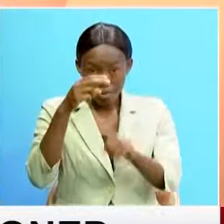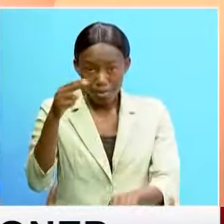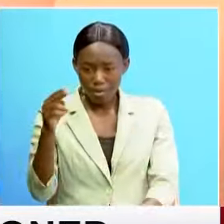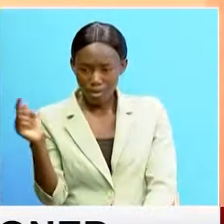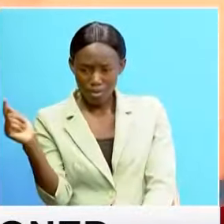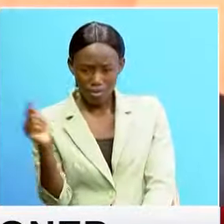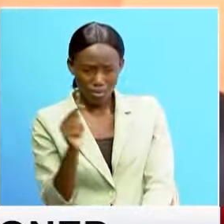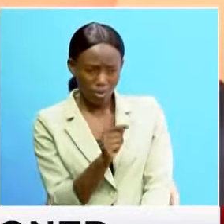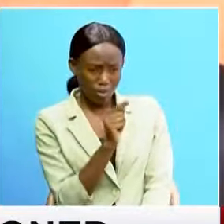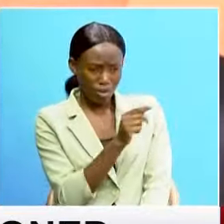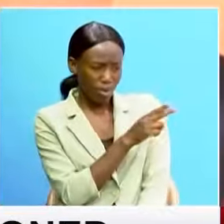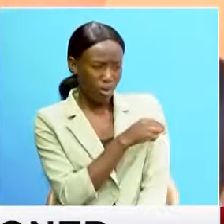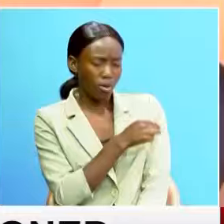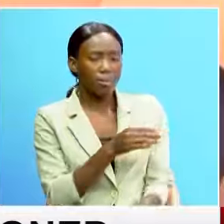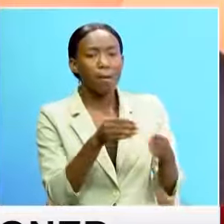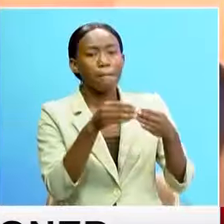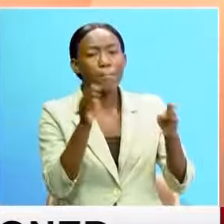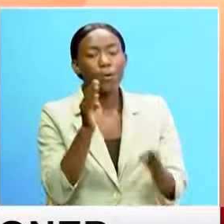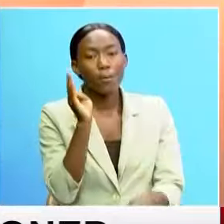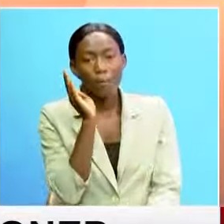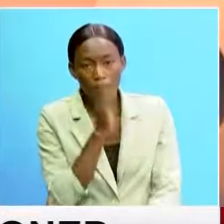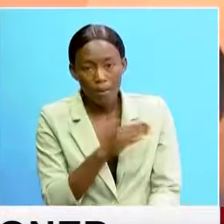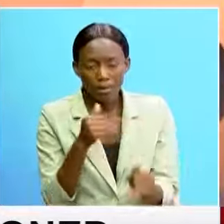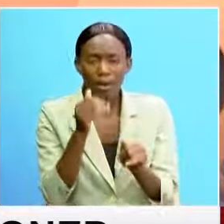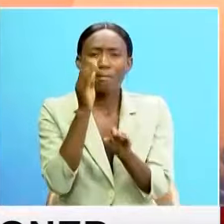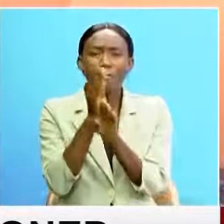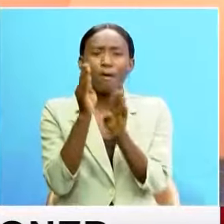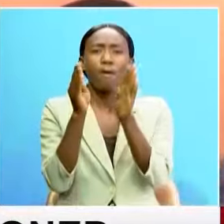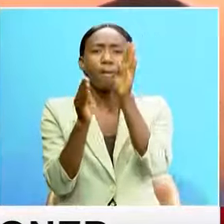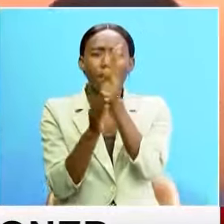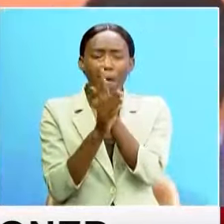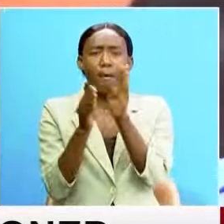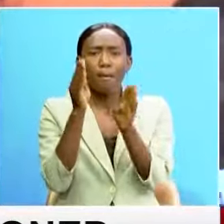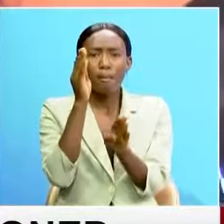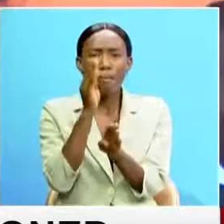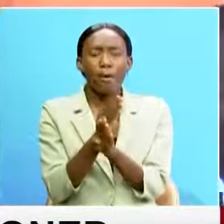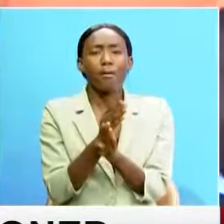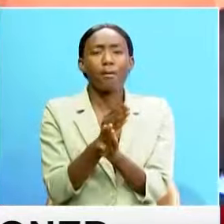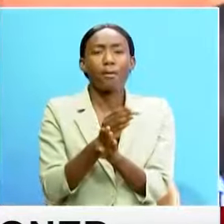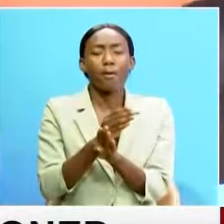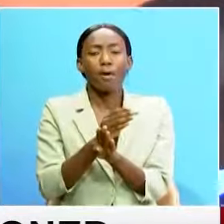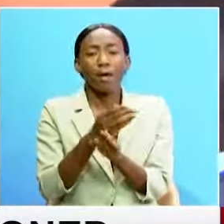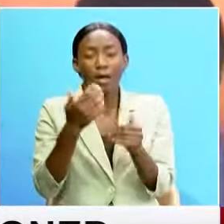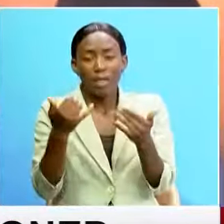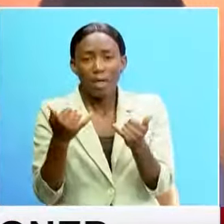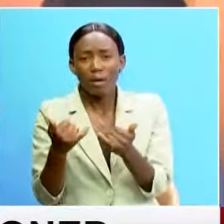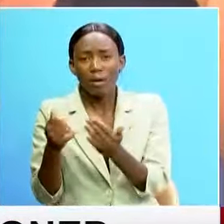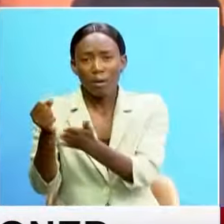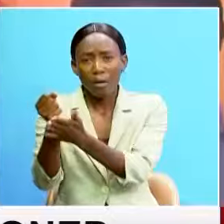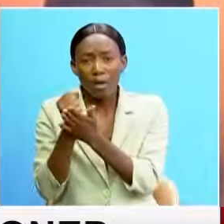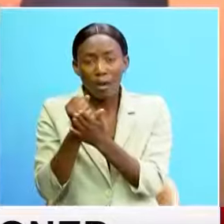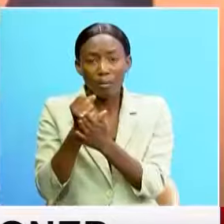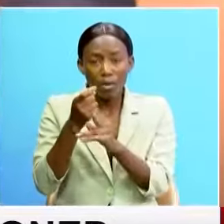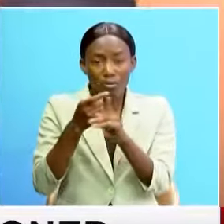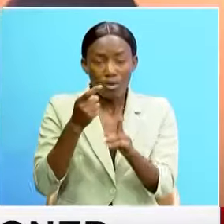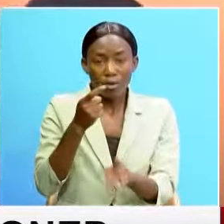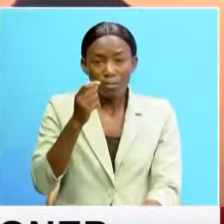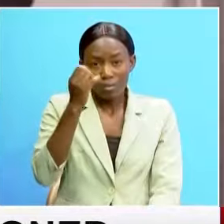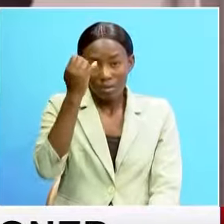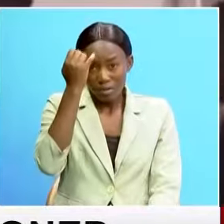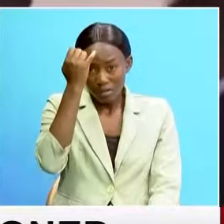the Chambolile V1 Hospital, which has been constructed by a grant from the Japanese